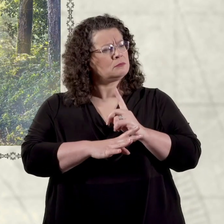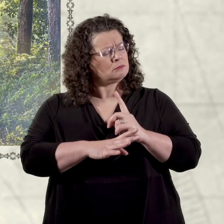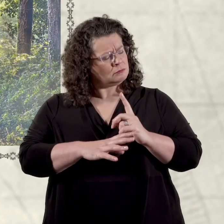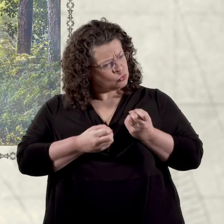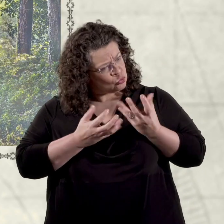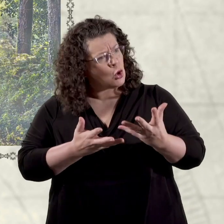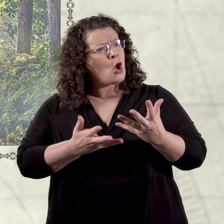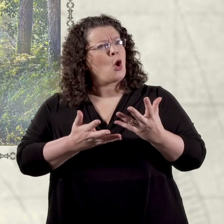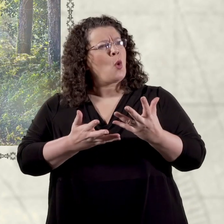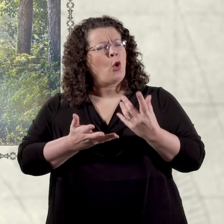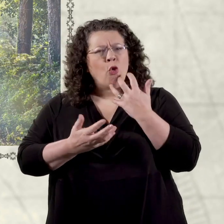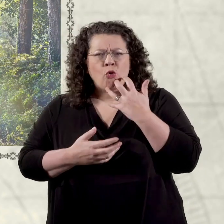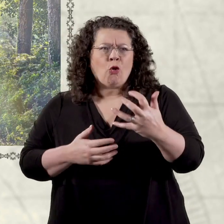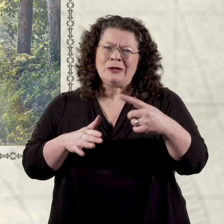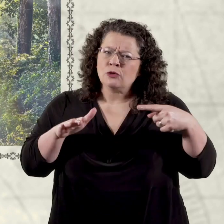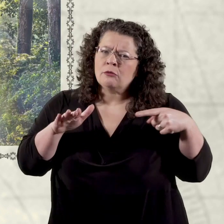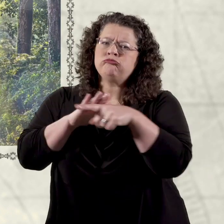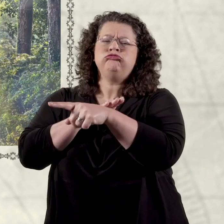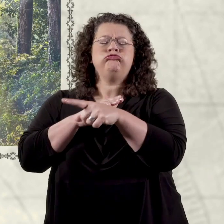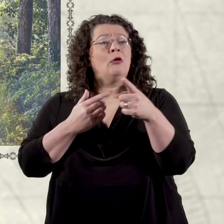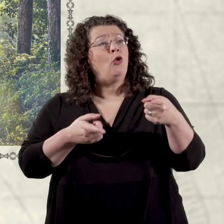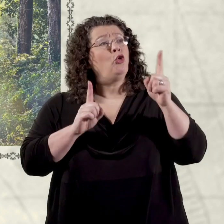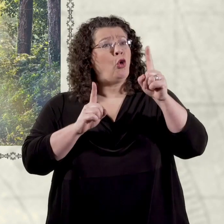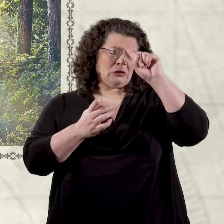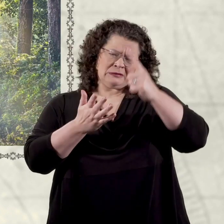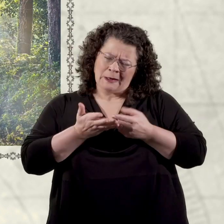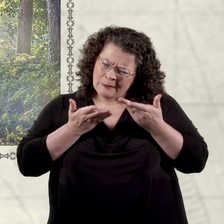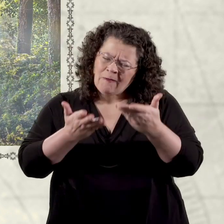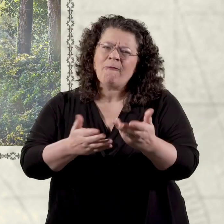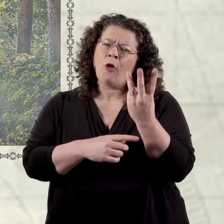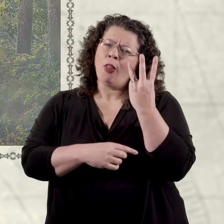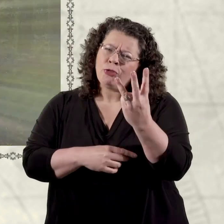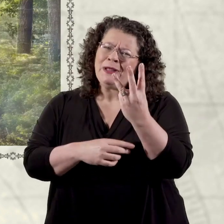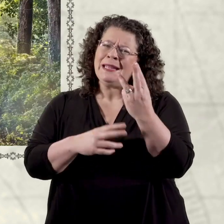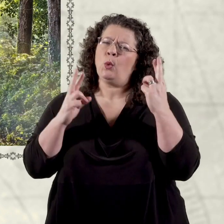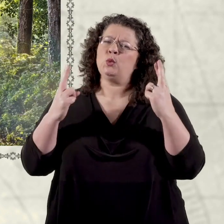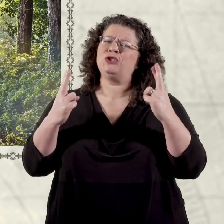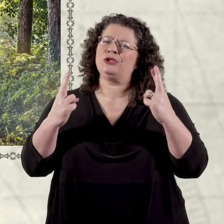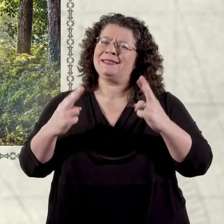has decided to grant you 3 wishes.